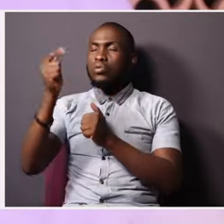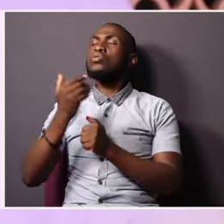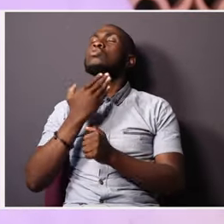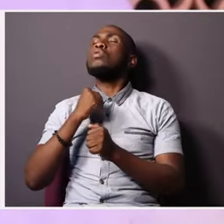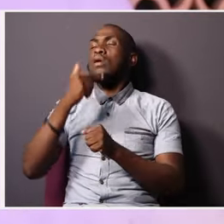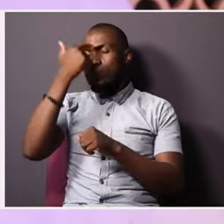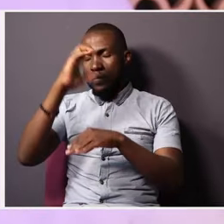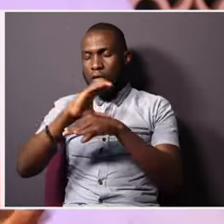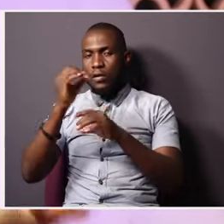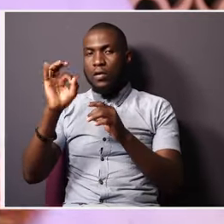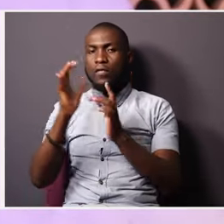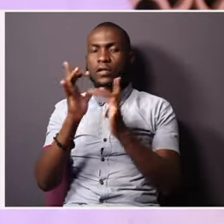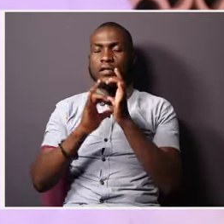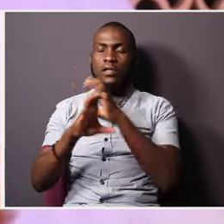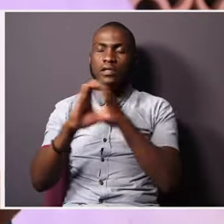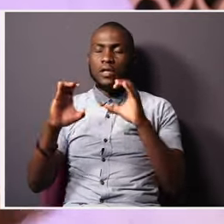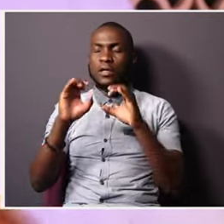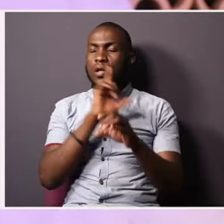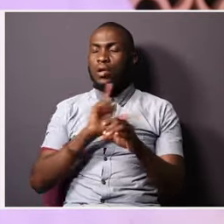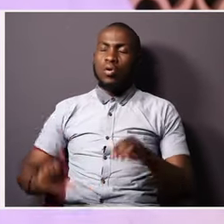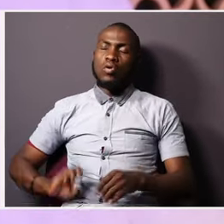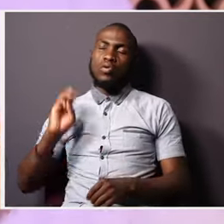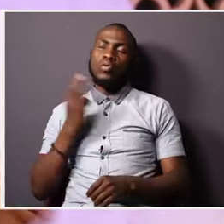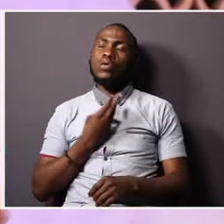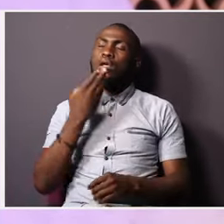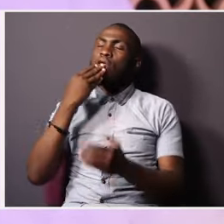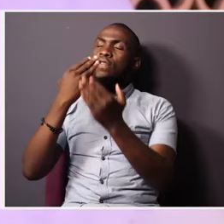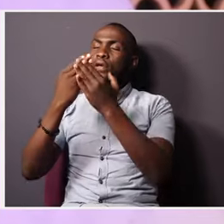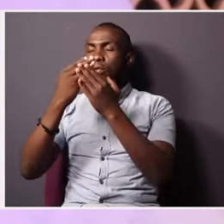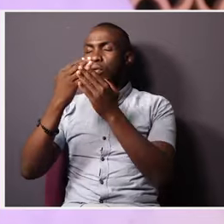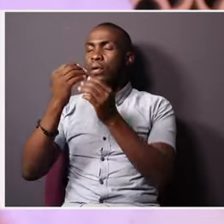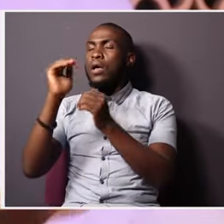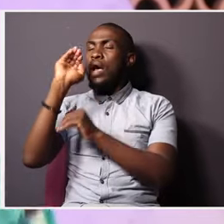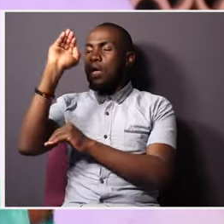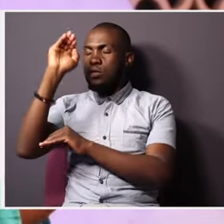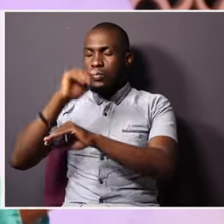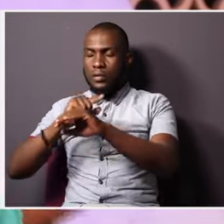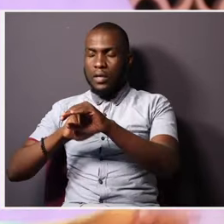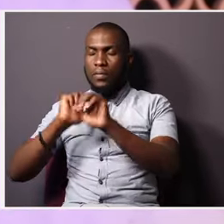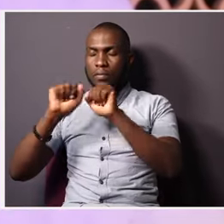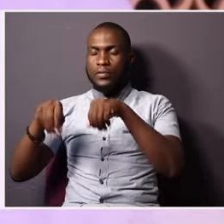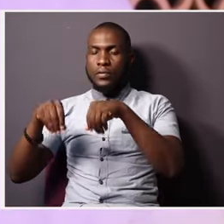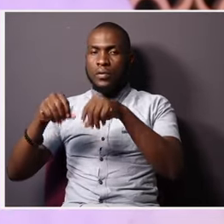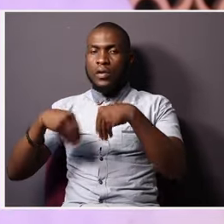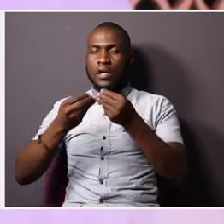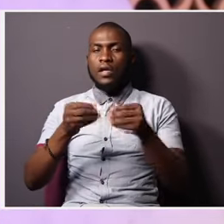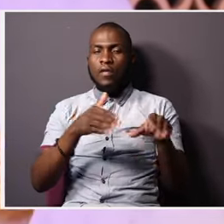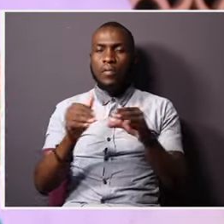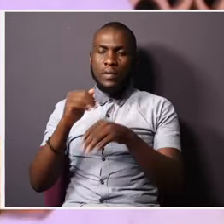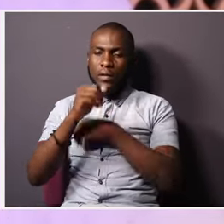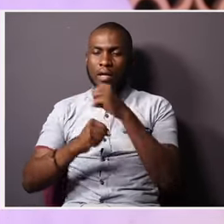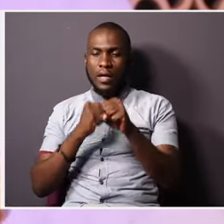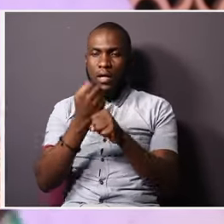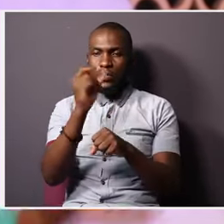of Jesus Christ. Lord, we thank you, even for those who are asking you at this moment, that you may give them opportunities in the coming year